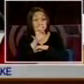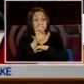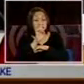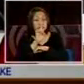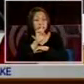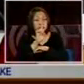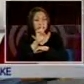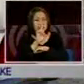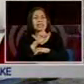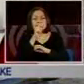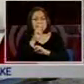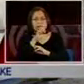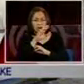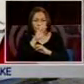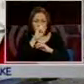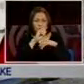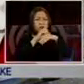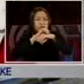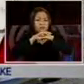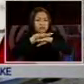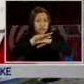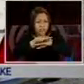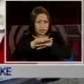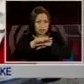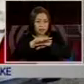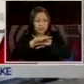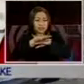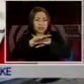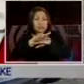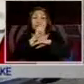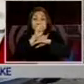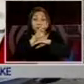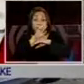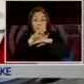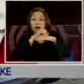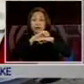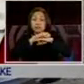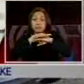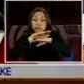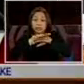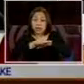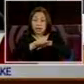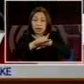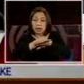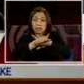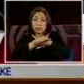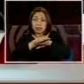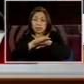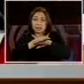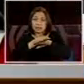not? It had the effect of rendering the disposition of the main petition,